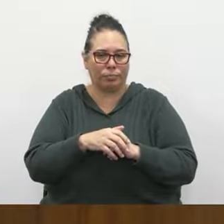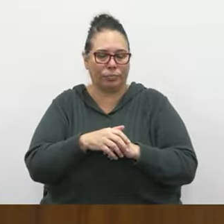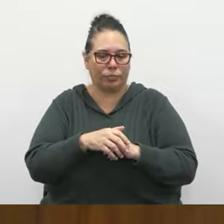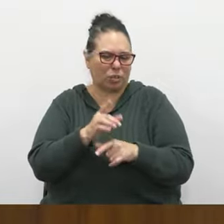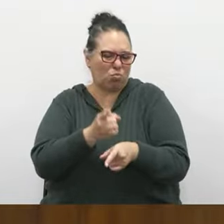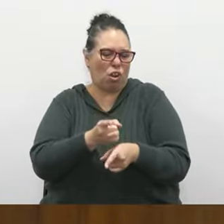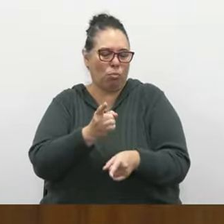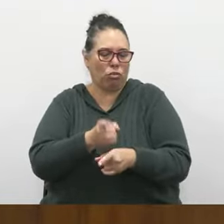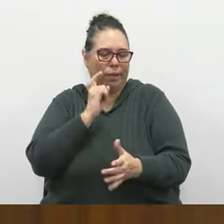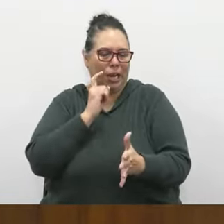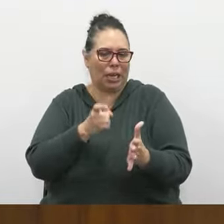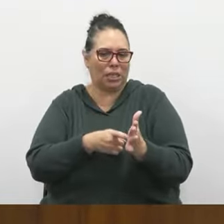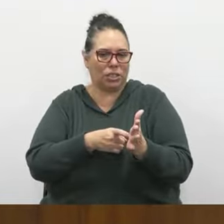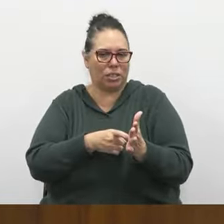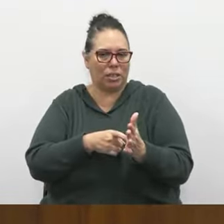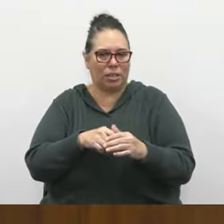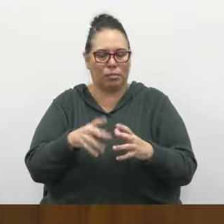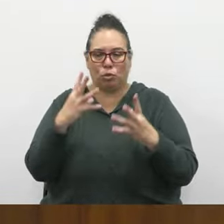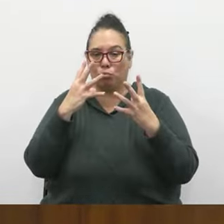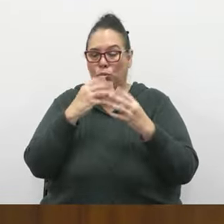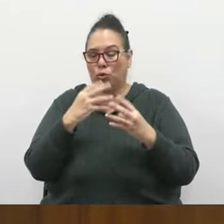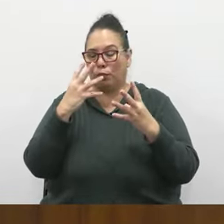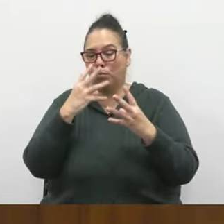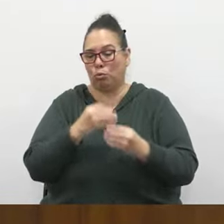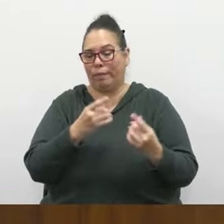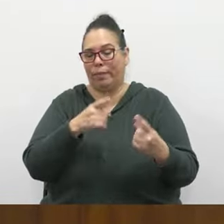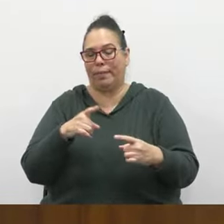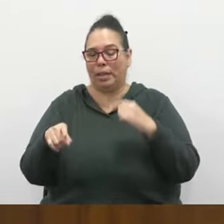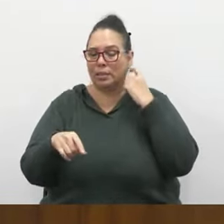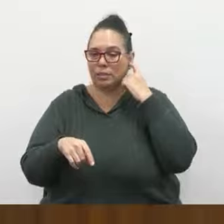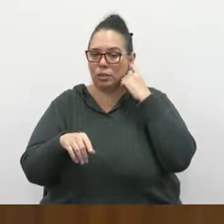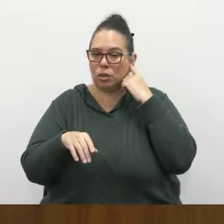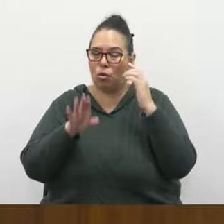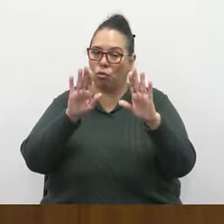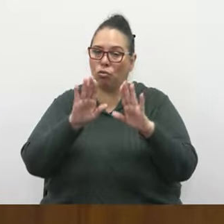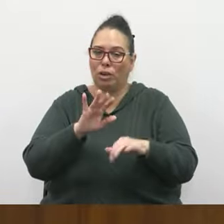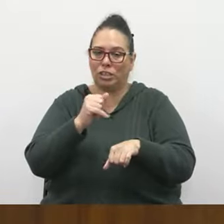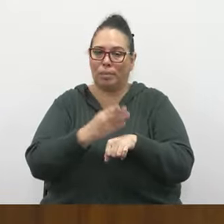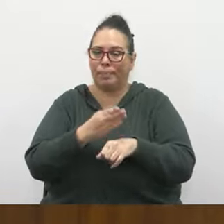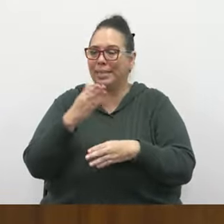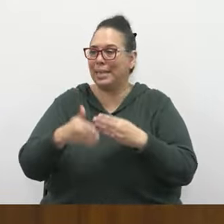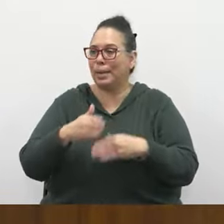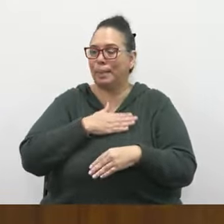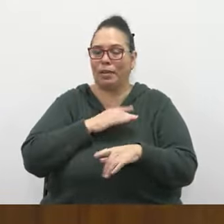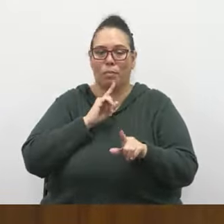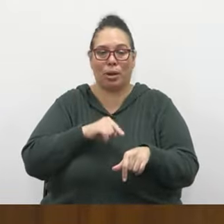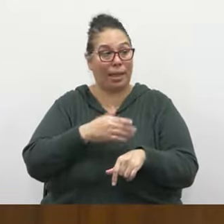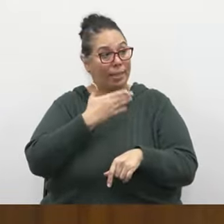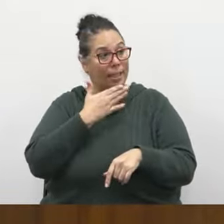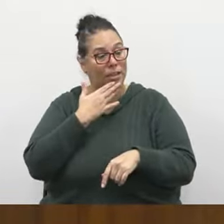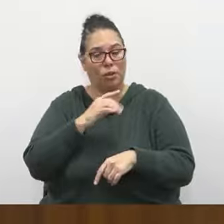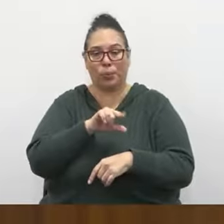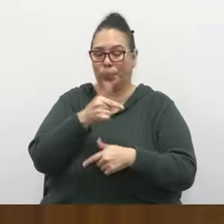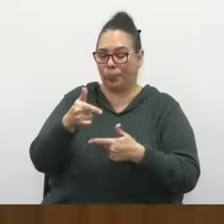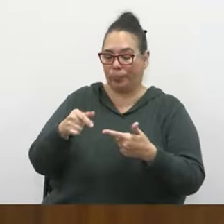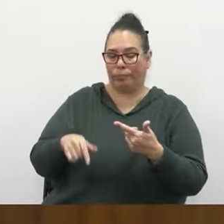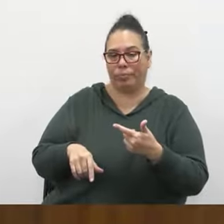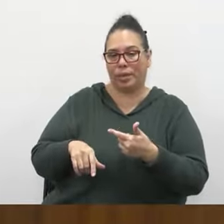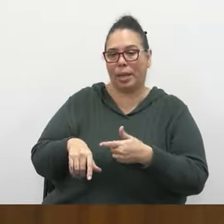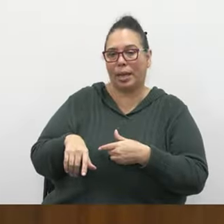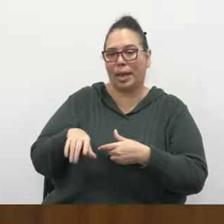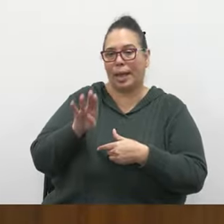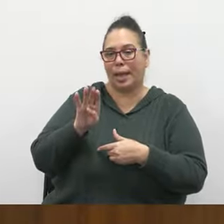proper recognition because it was a beautiful, beautiful event. So great job. That's the end of my report. Thank you. Dr. Benitez? Thank